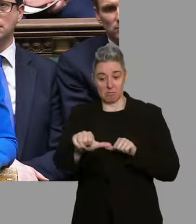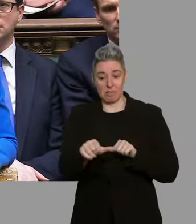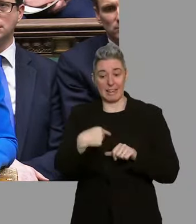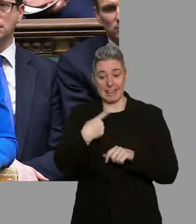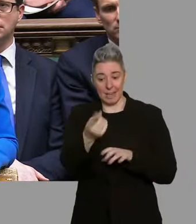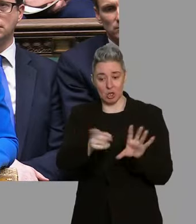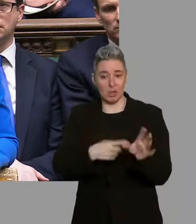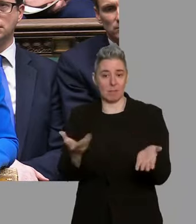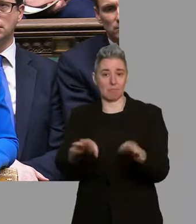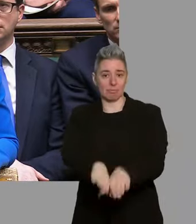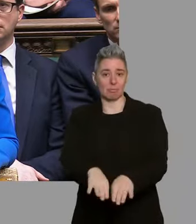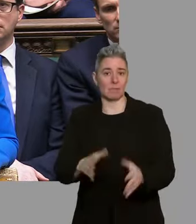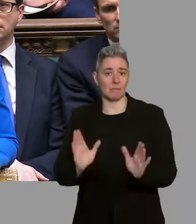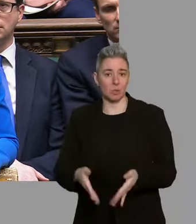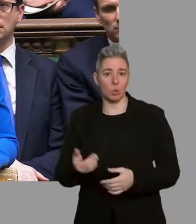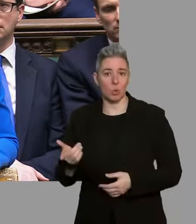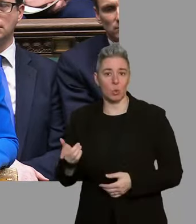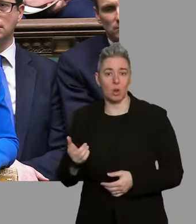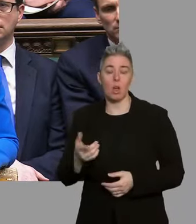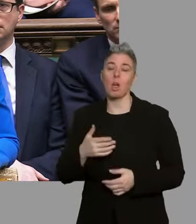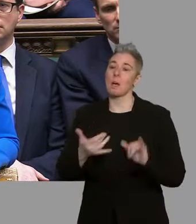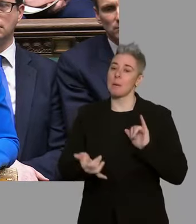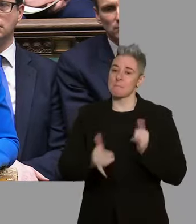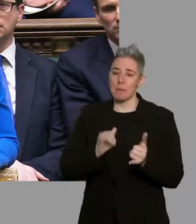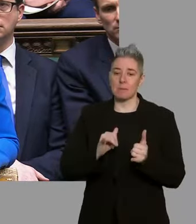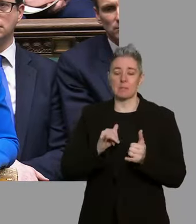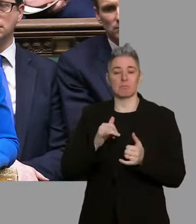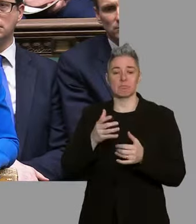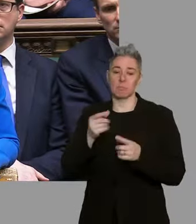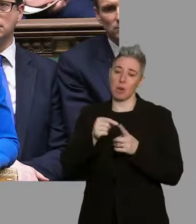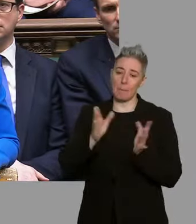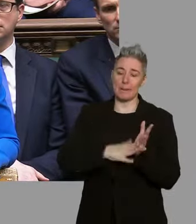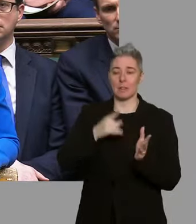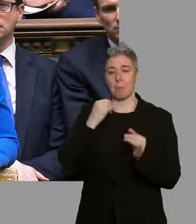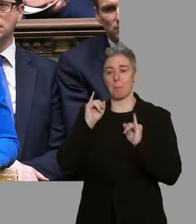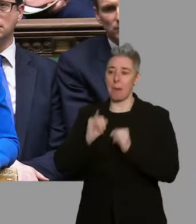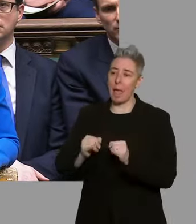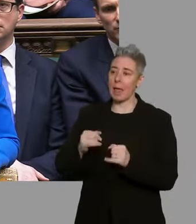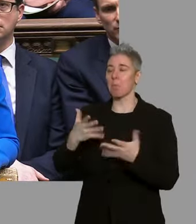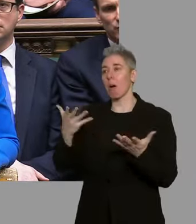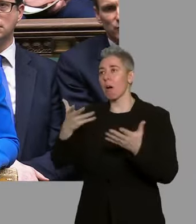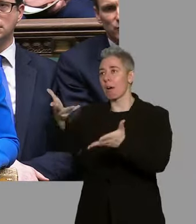global factors, but why should anyone trust